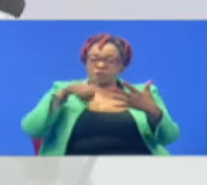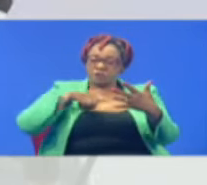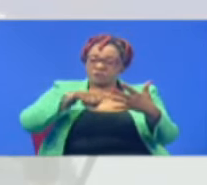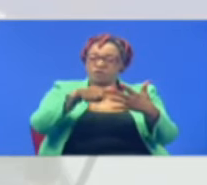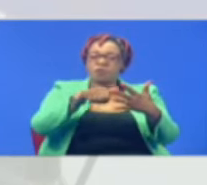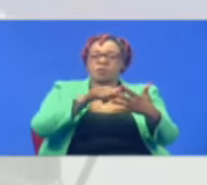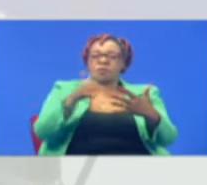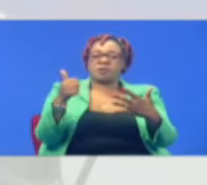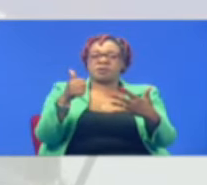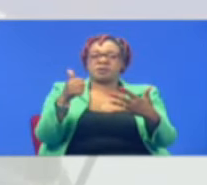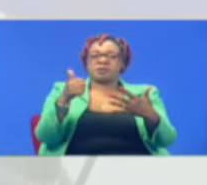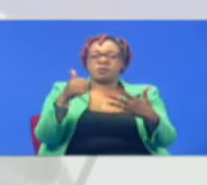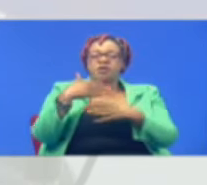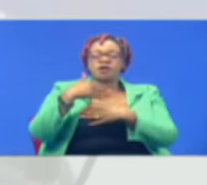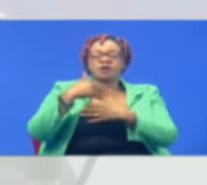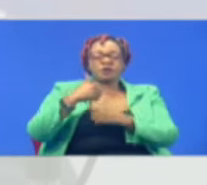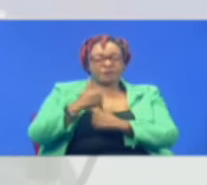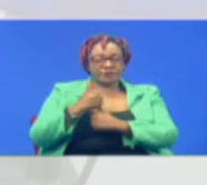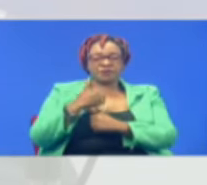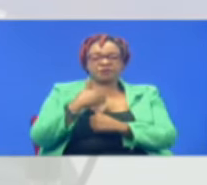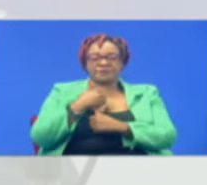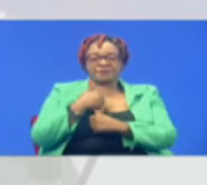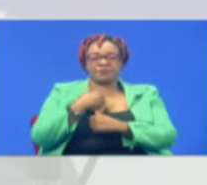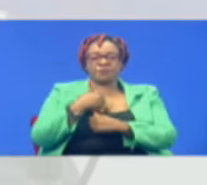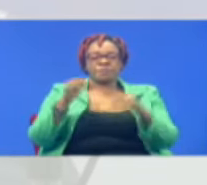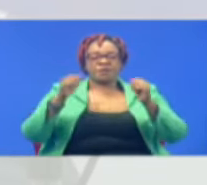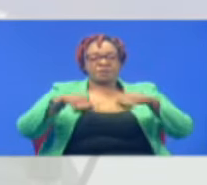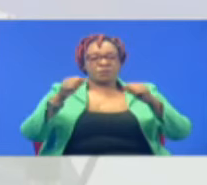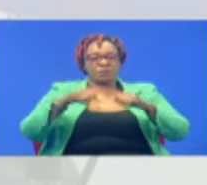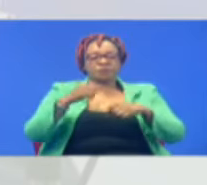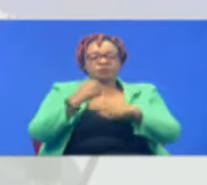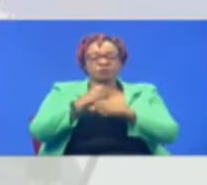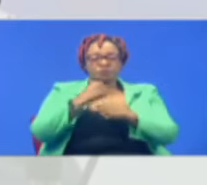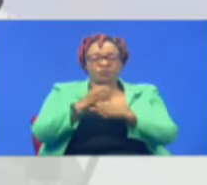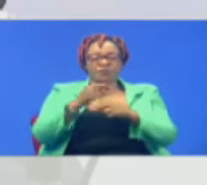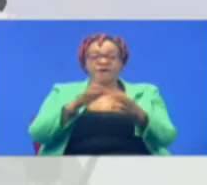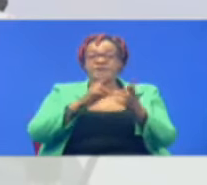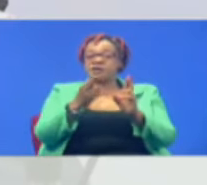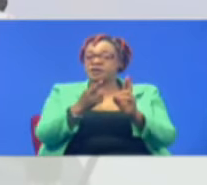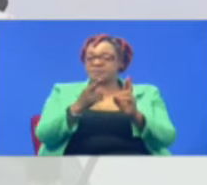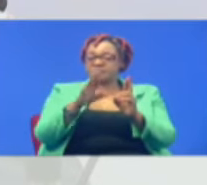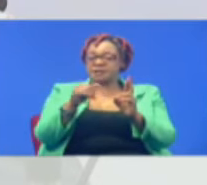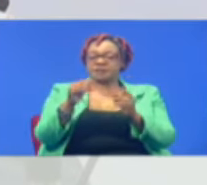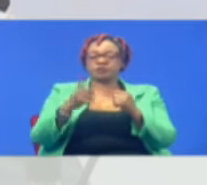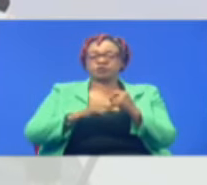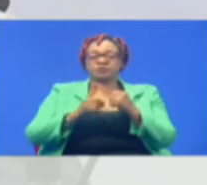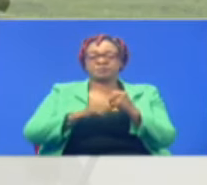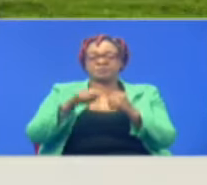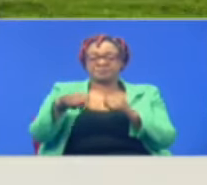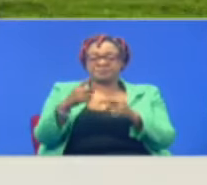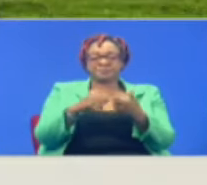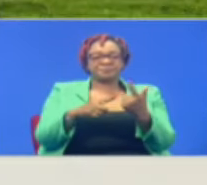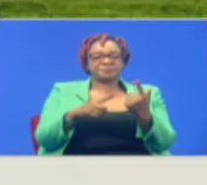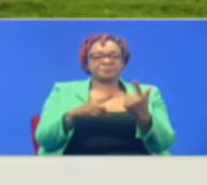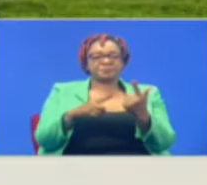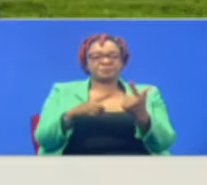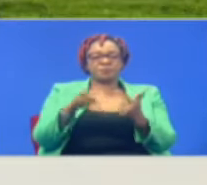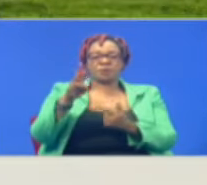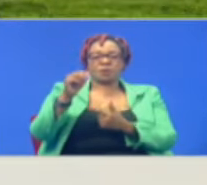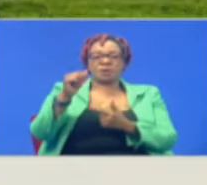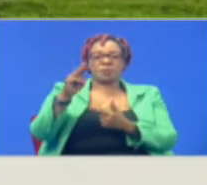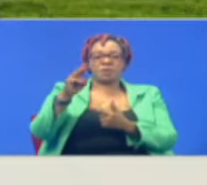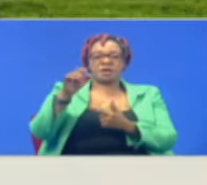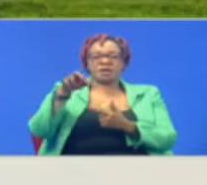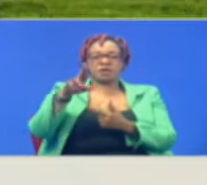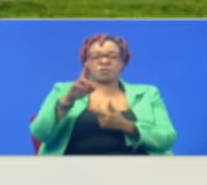and we are very, very confident that we'll be able to carry out the referendum by June this year. Waweru says the Secretariat